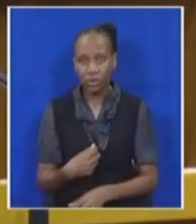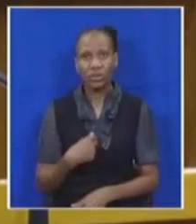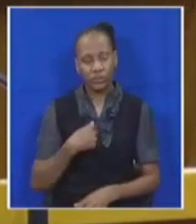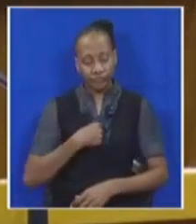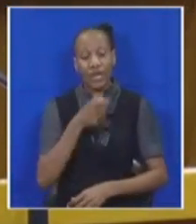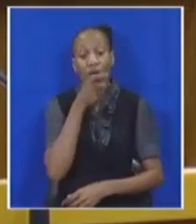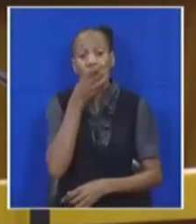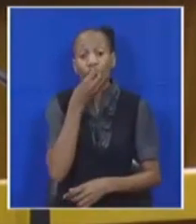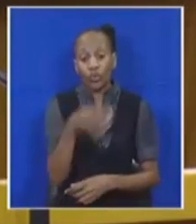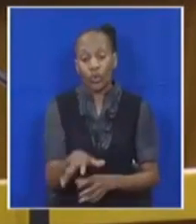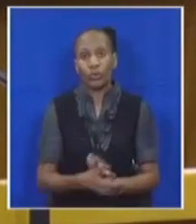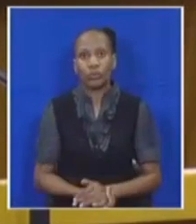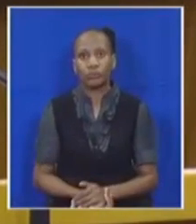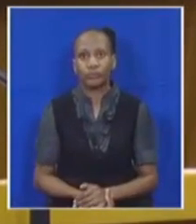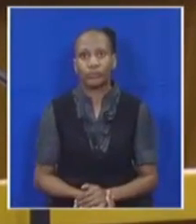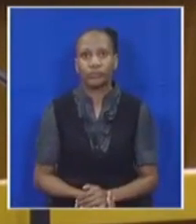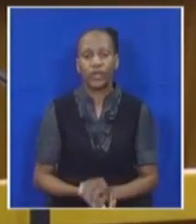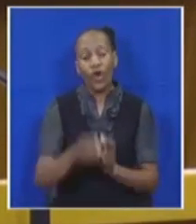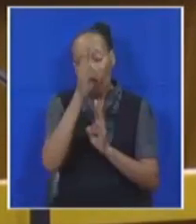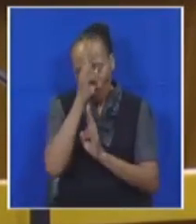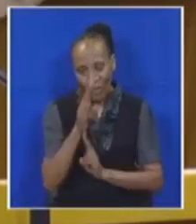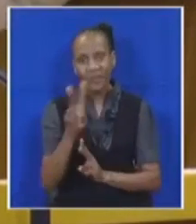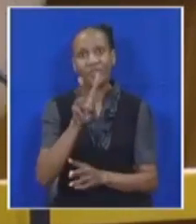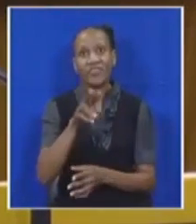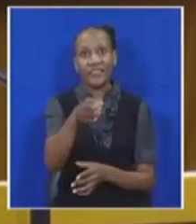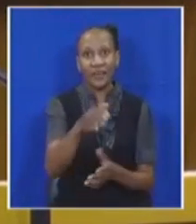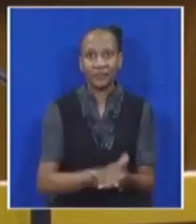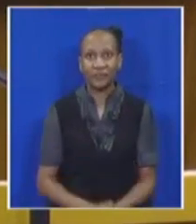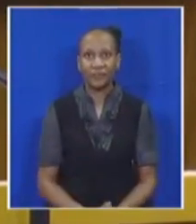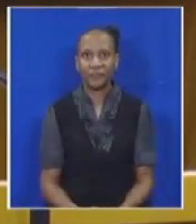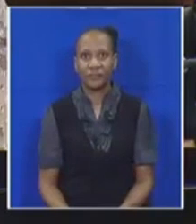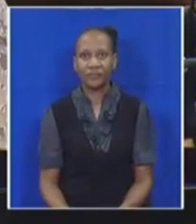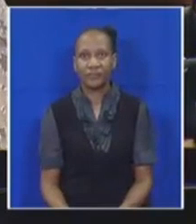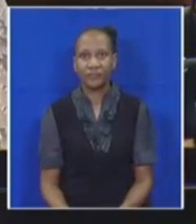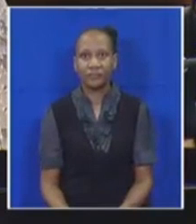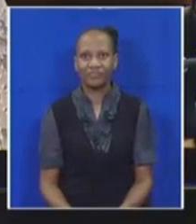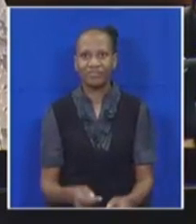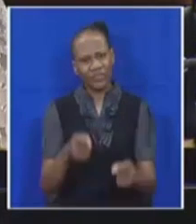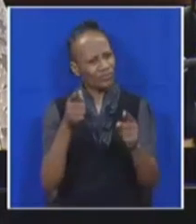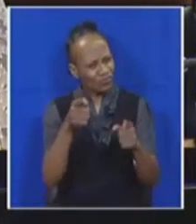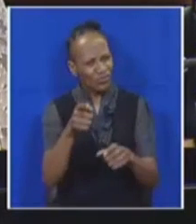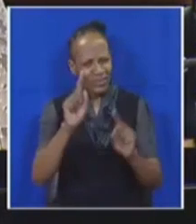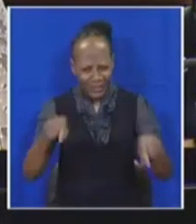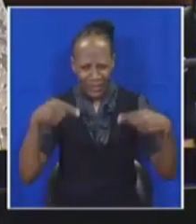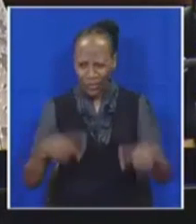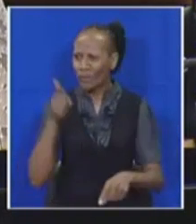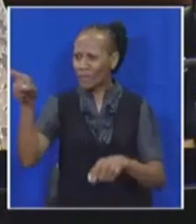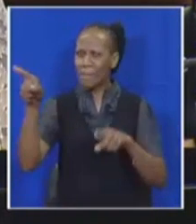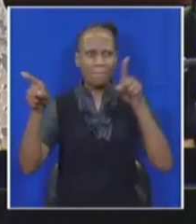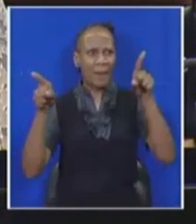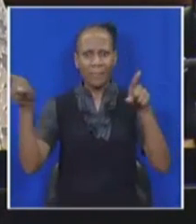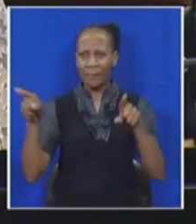please. He here on Honorable Sona Day- Van Damme, On Sona, I'm speaking my you cannot point fingers at other